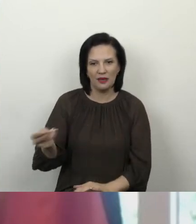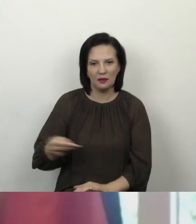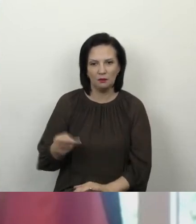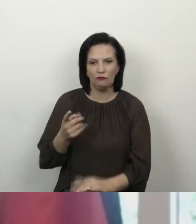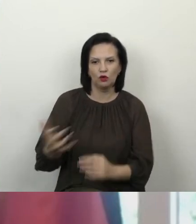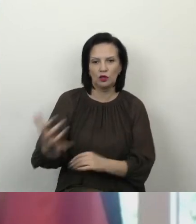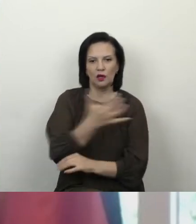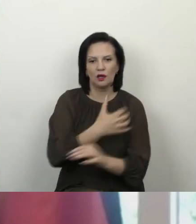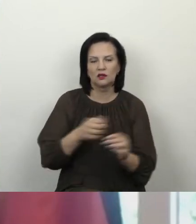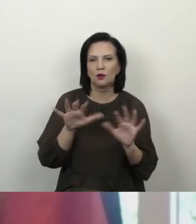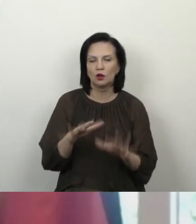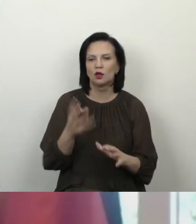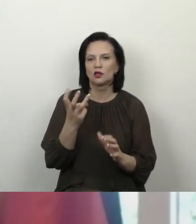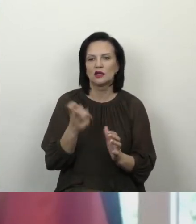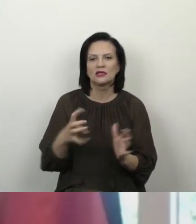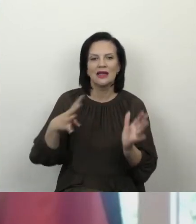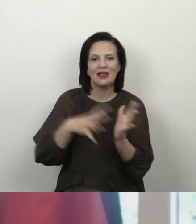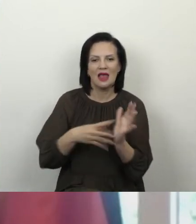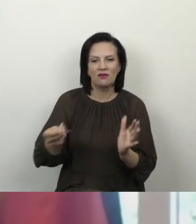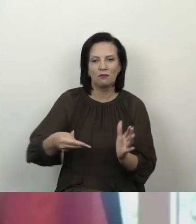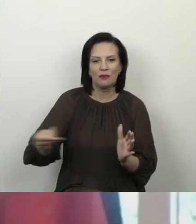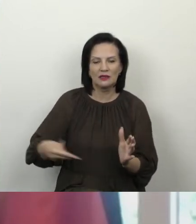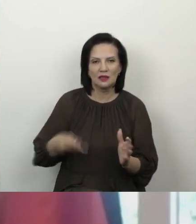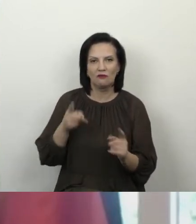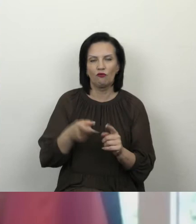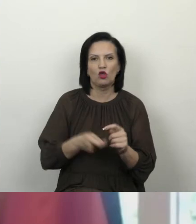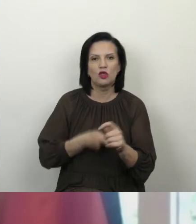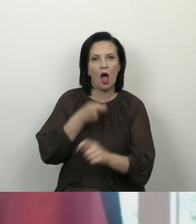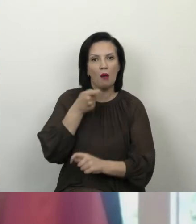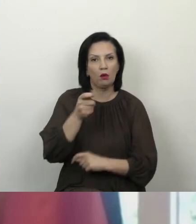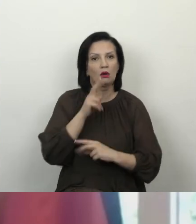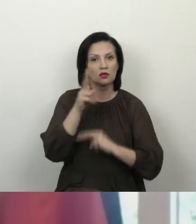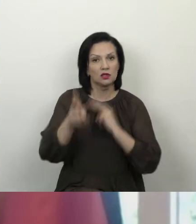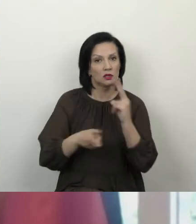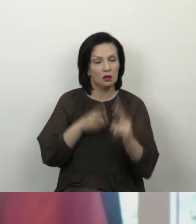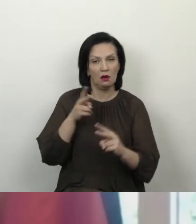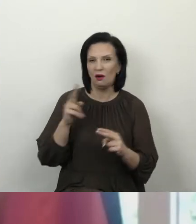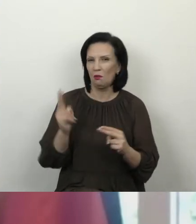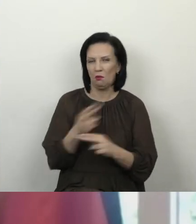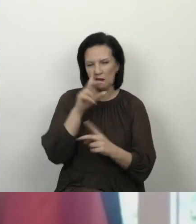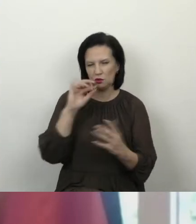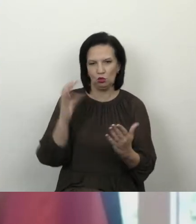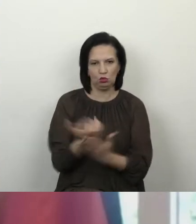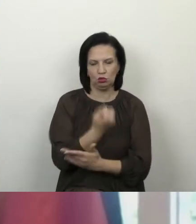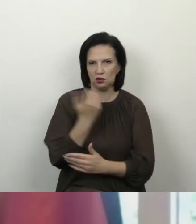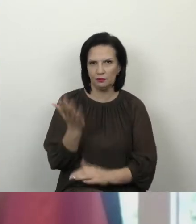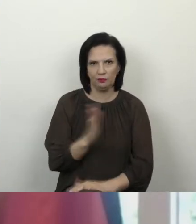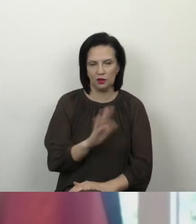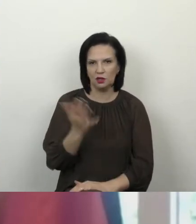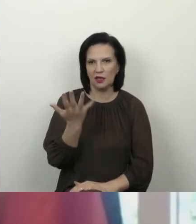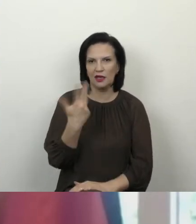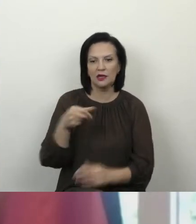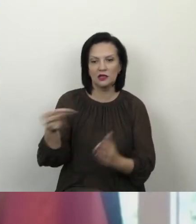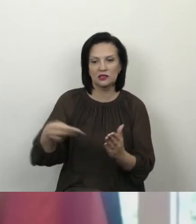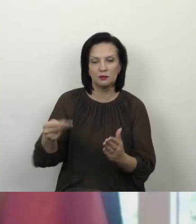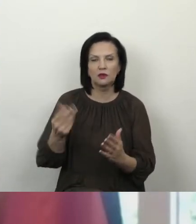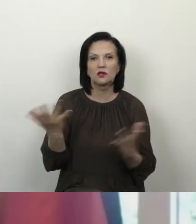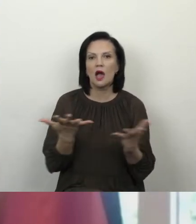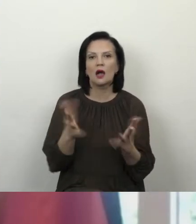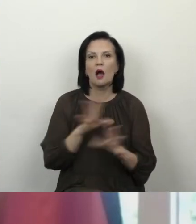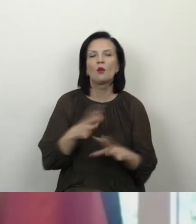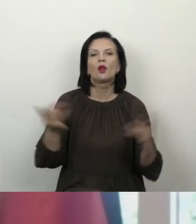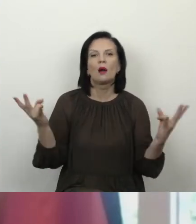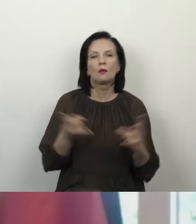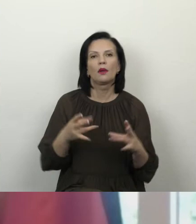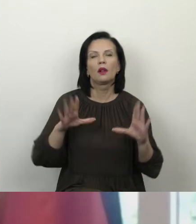unsuccessful with its complaint. The number of votes required had been reduced to a sufficient